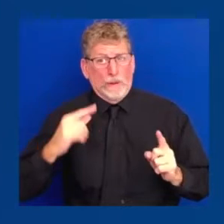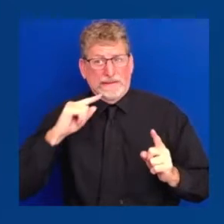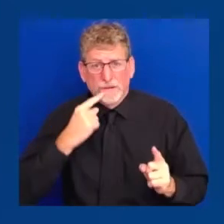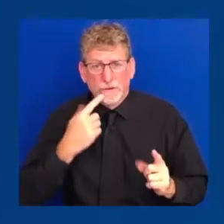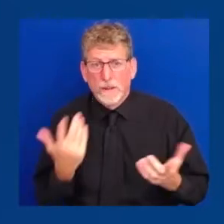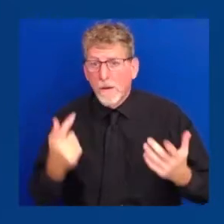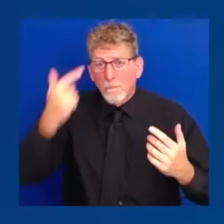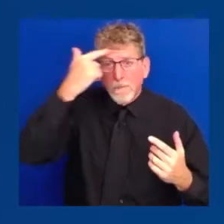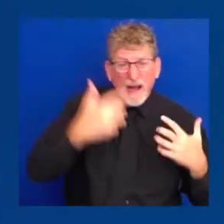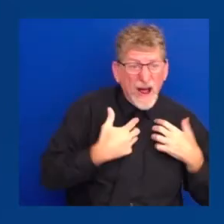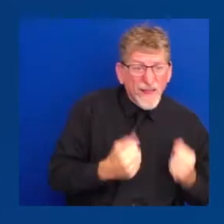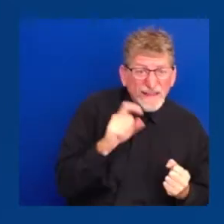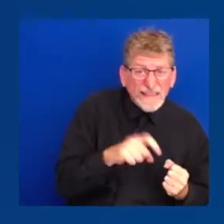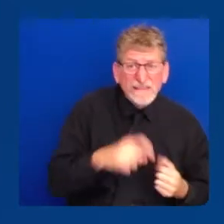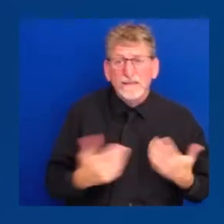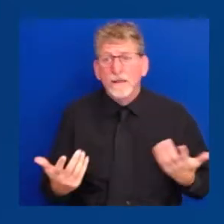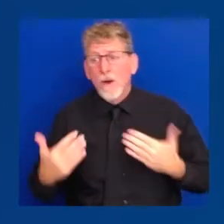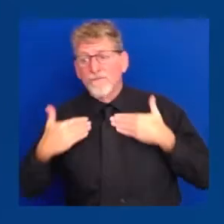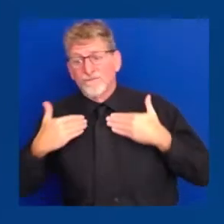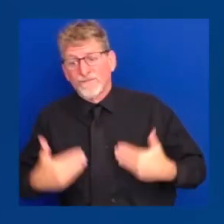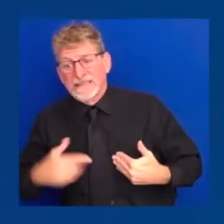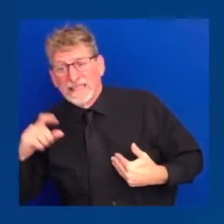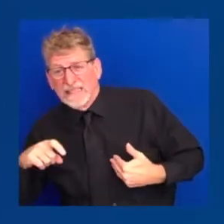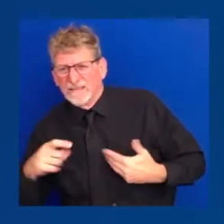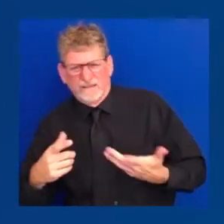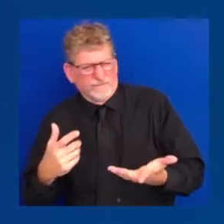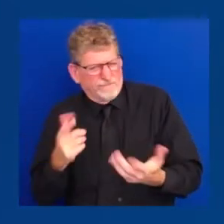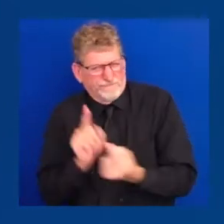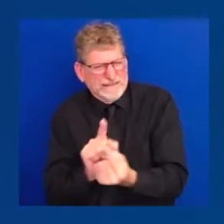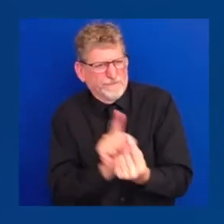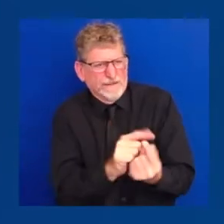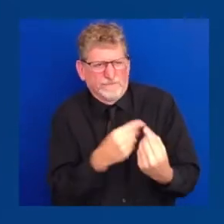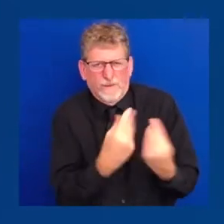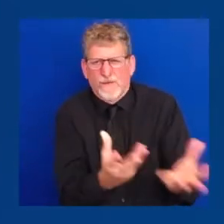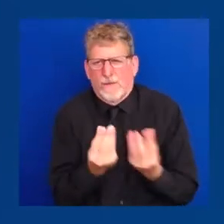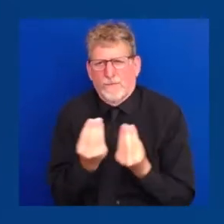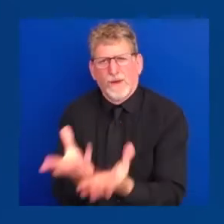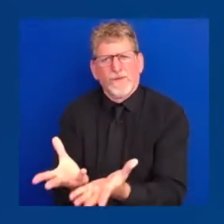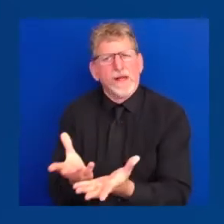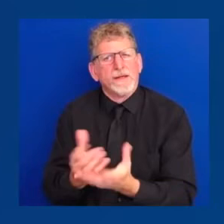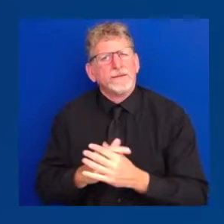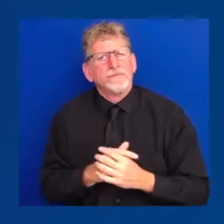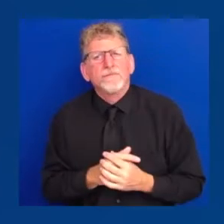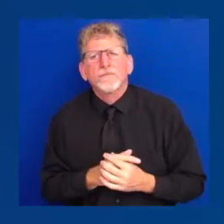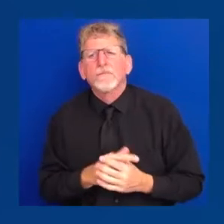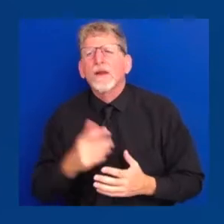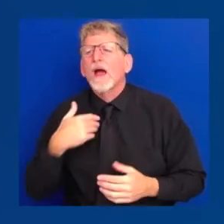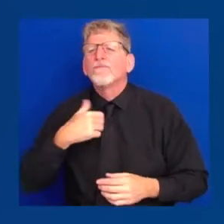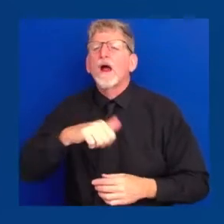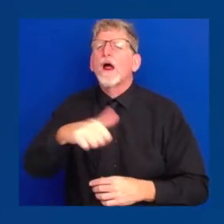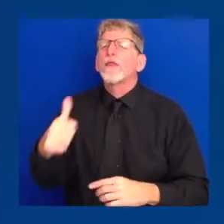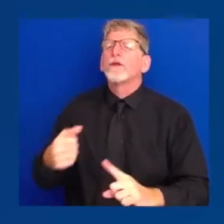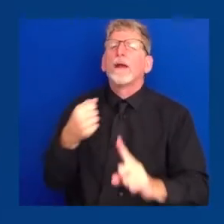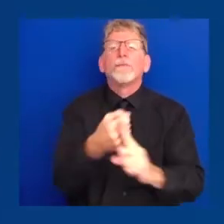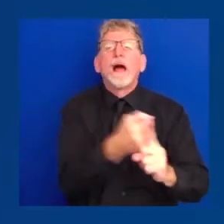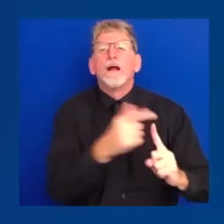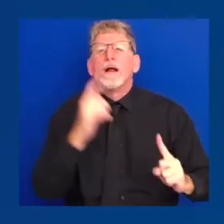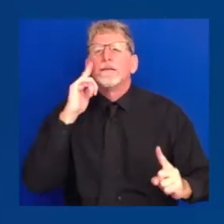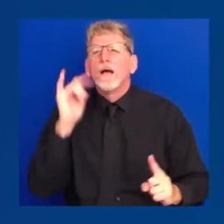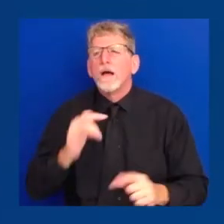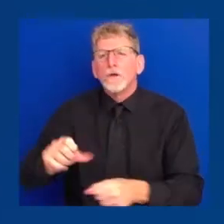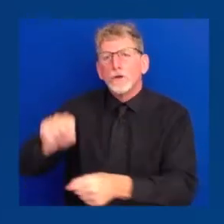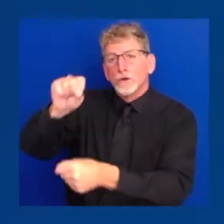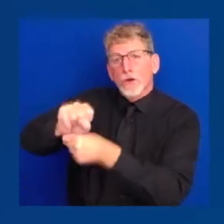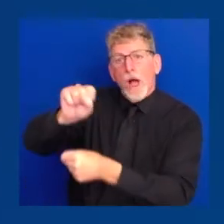true toll of COVID-19. It's the lost job and piling bills. It's the empty chair at the dinner table or the open seat